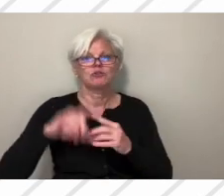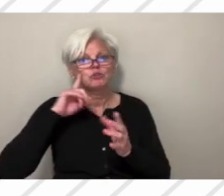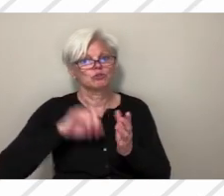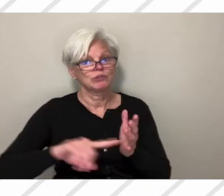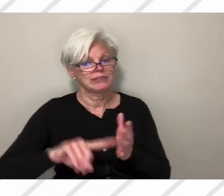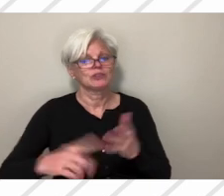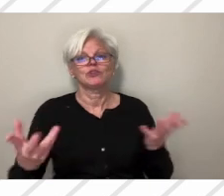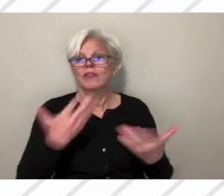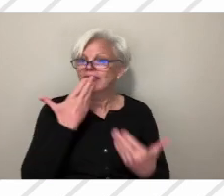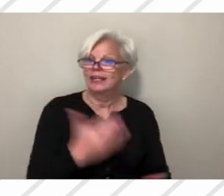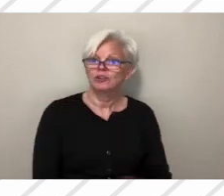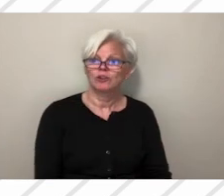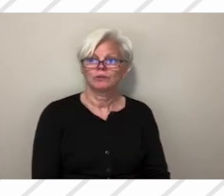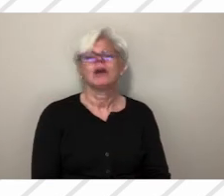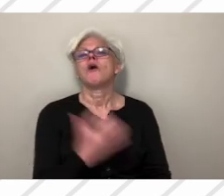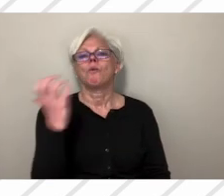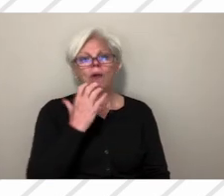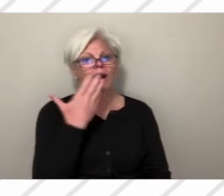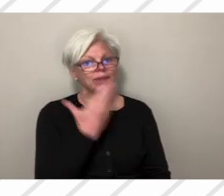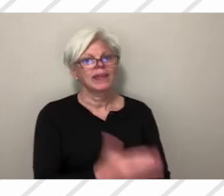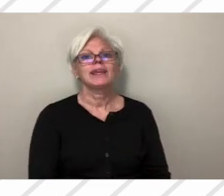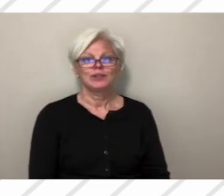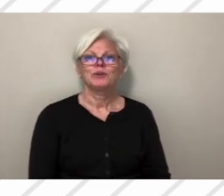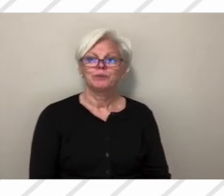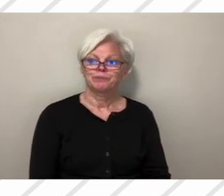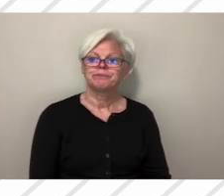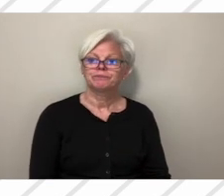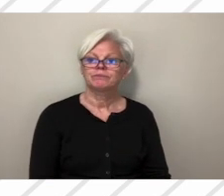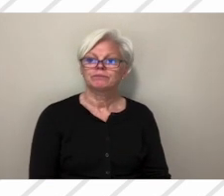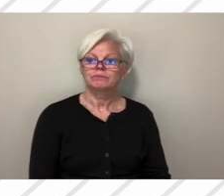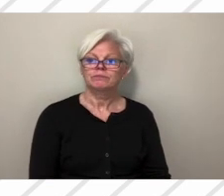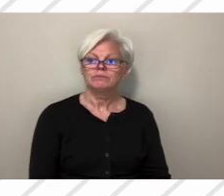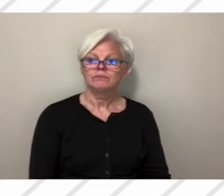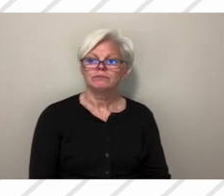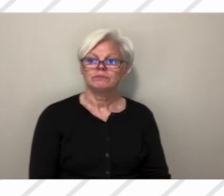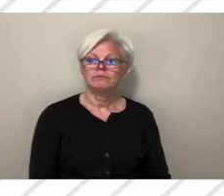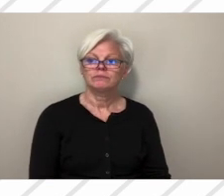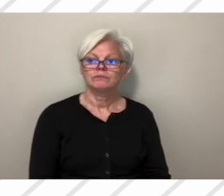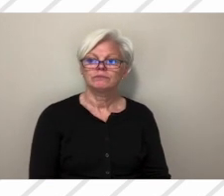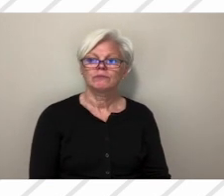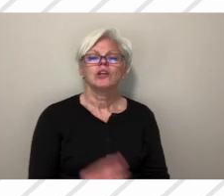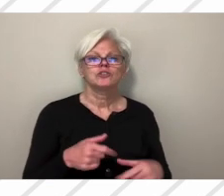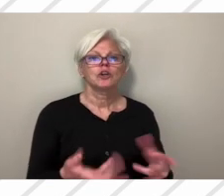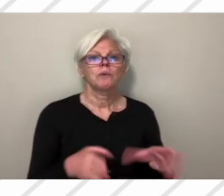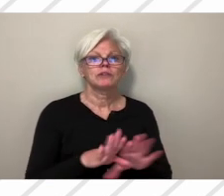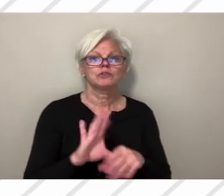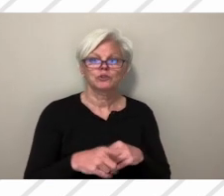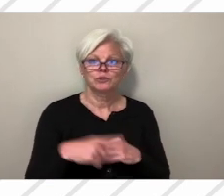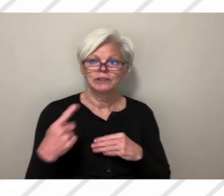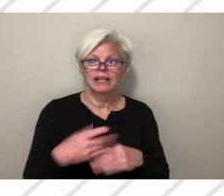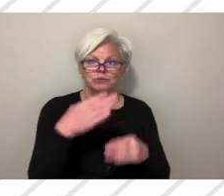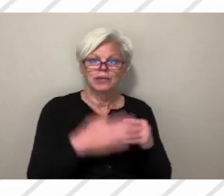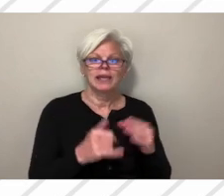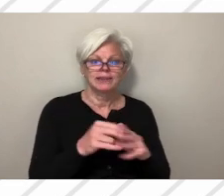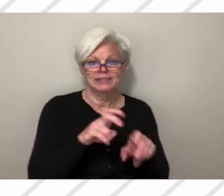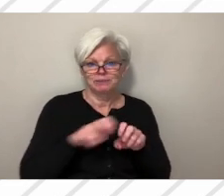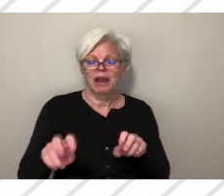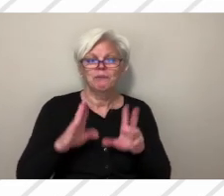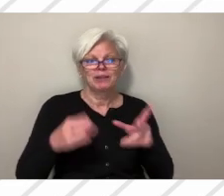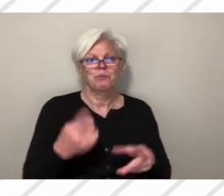Wow. Thank you. Thank you. And so as we close today and as we close this panel, I just want to leave you with one